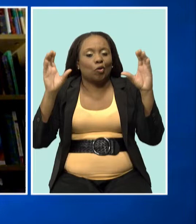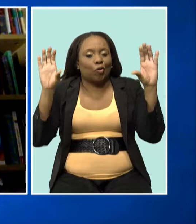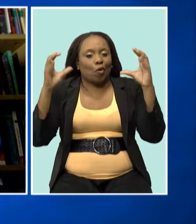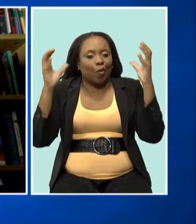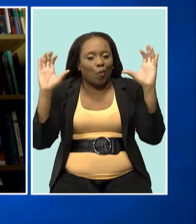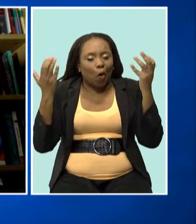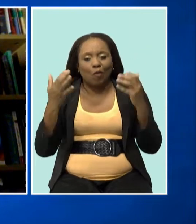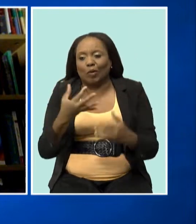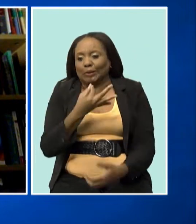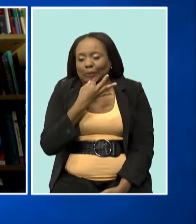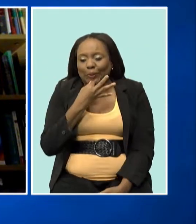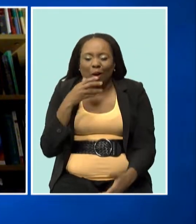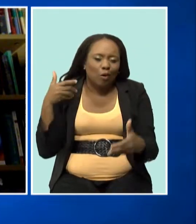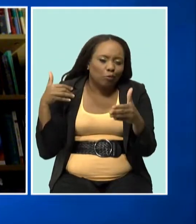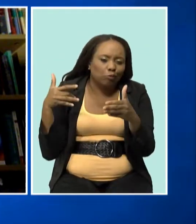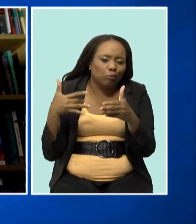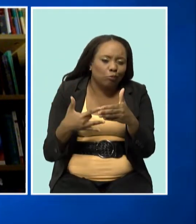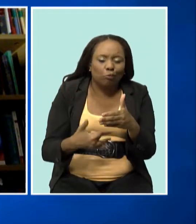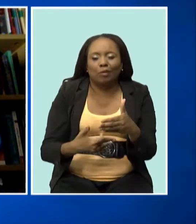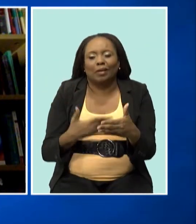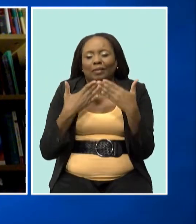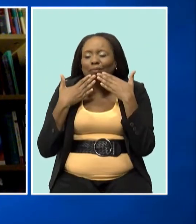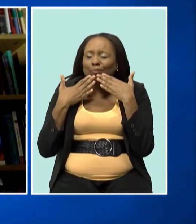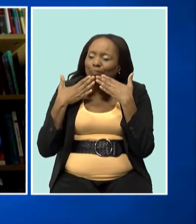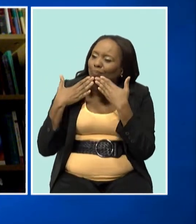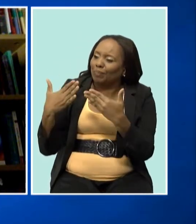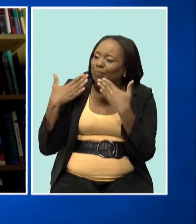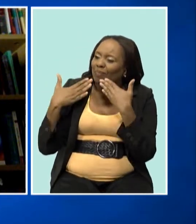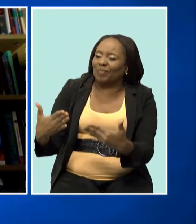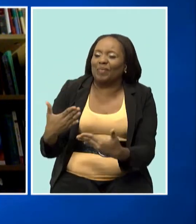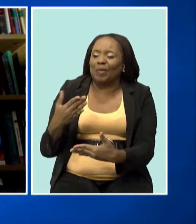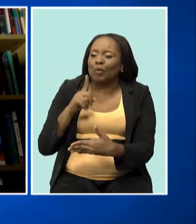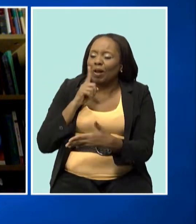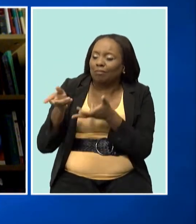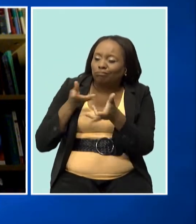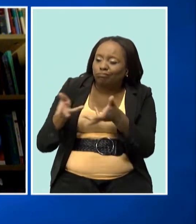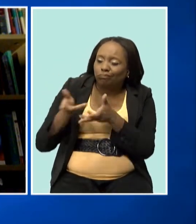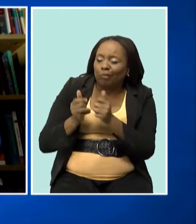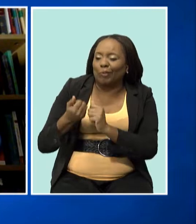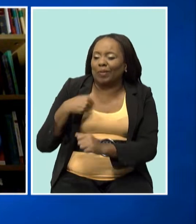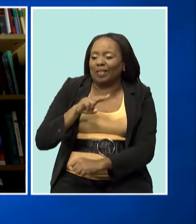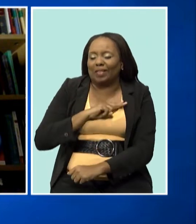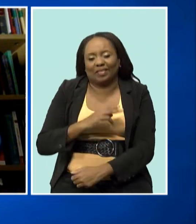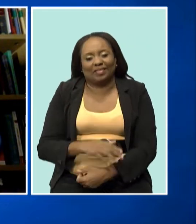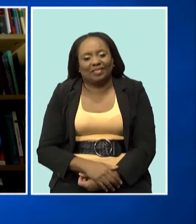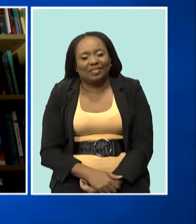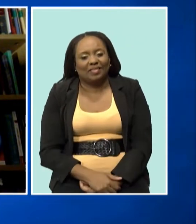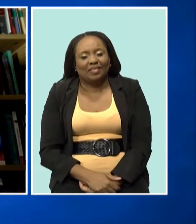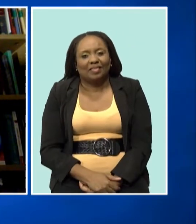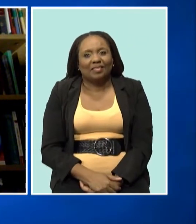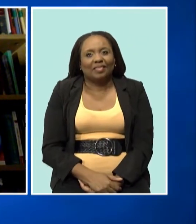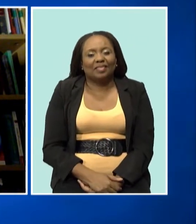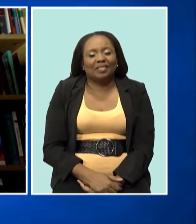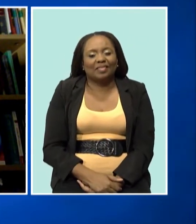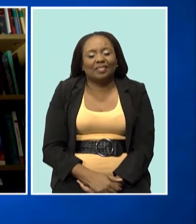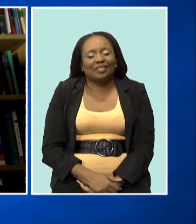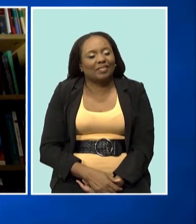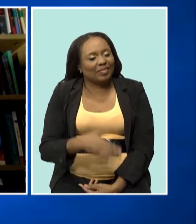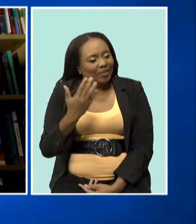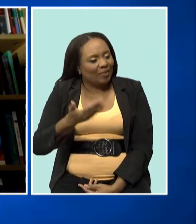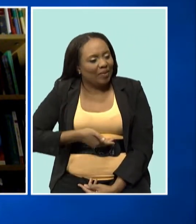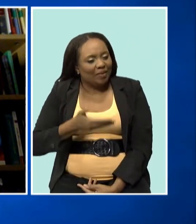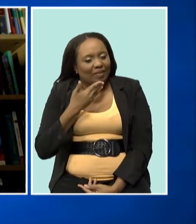Well, we do know that you have to plan earlier and you have to execute earlier, and you also have to communicate a lot better as well too. So what we've